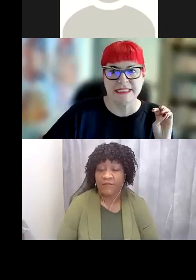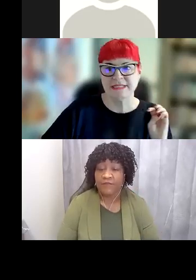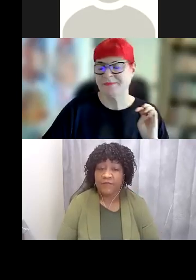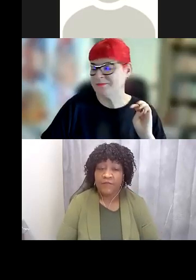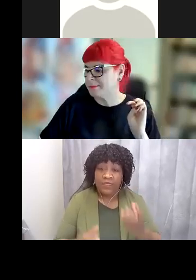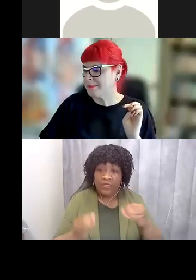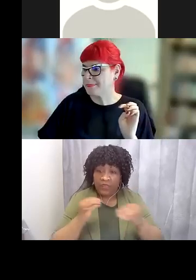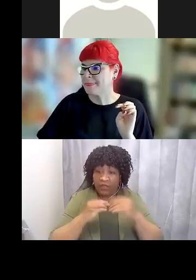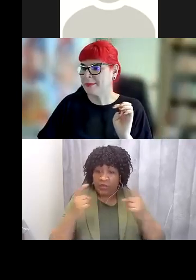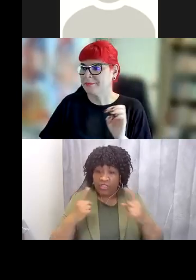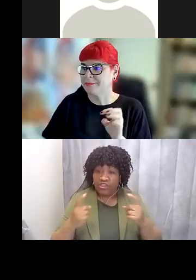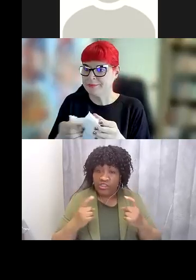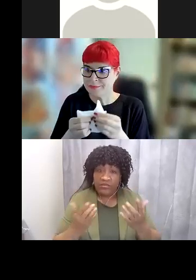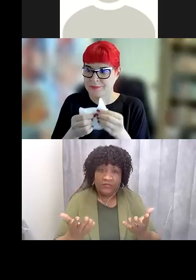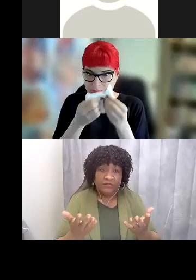Questions?